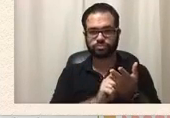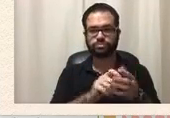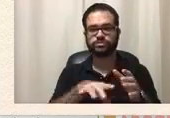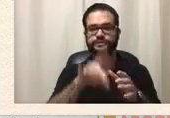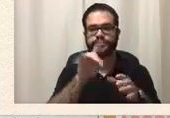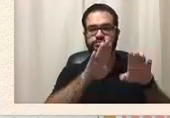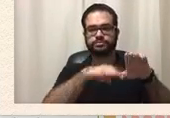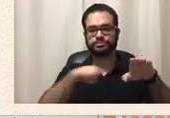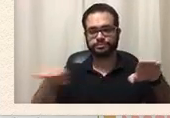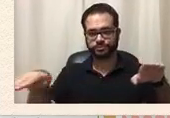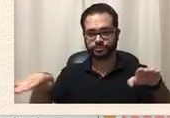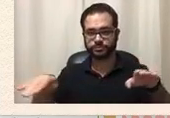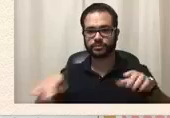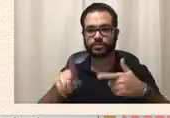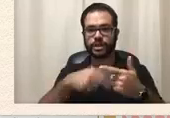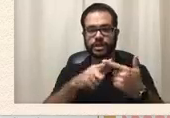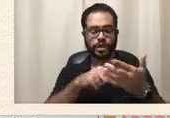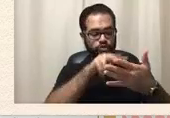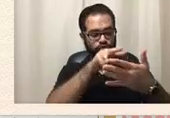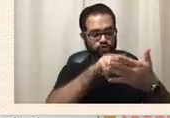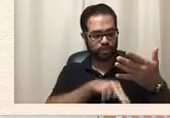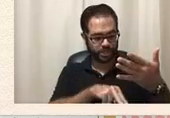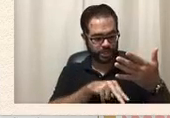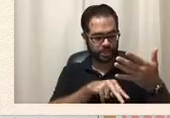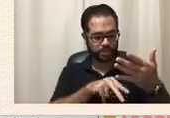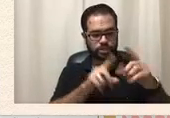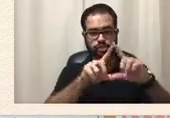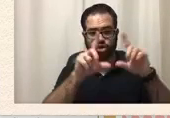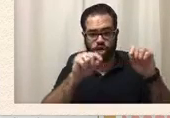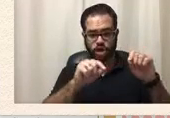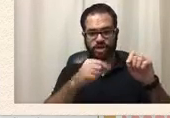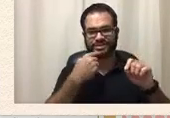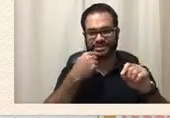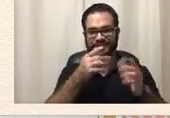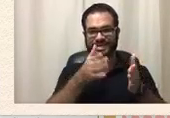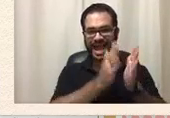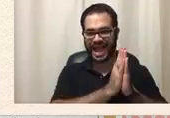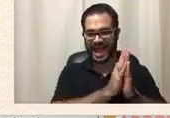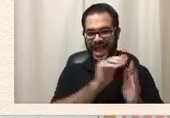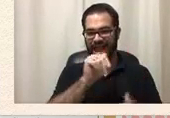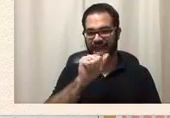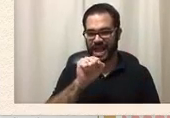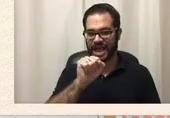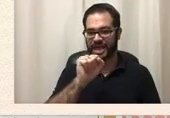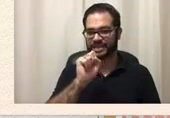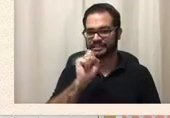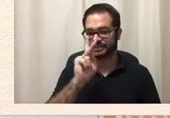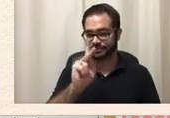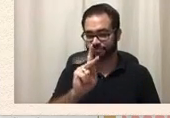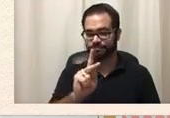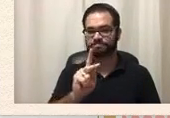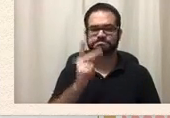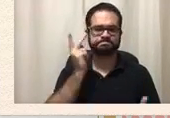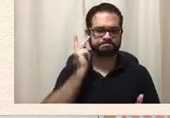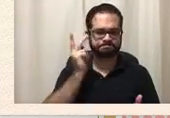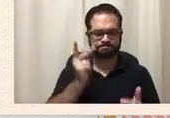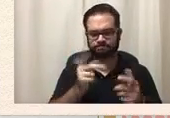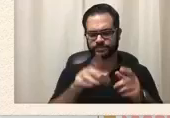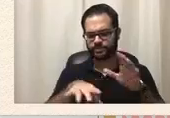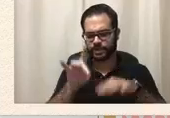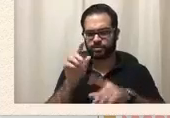the card, such as ask, think about the letter sound, they look at the tiles, and form the words.